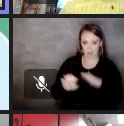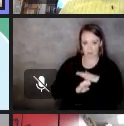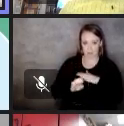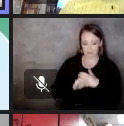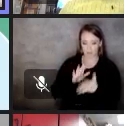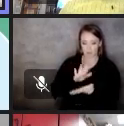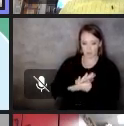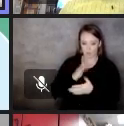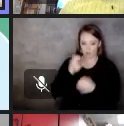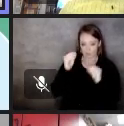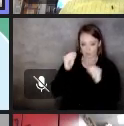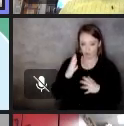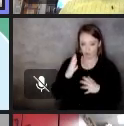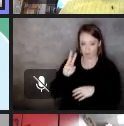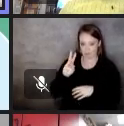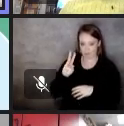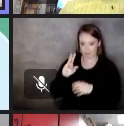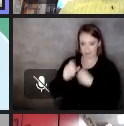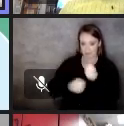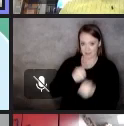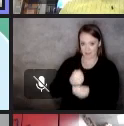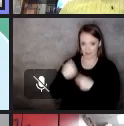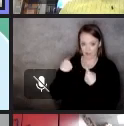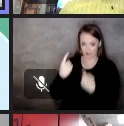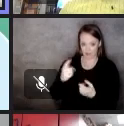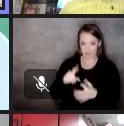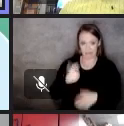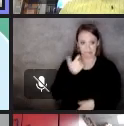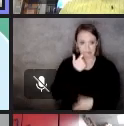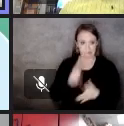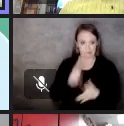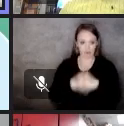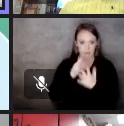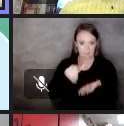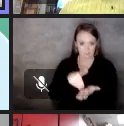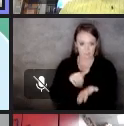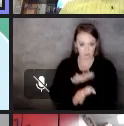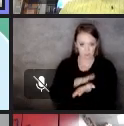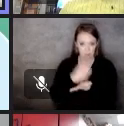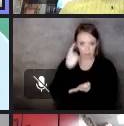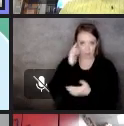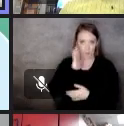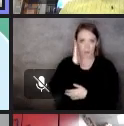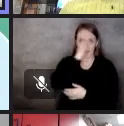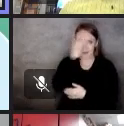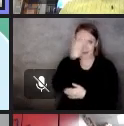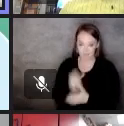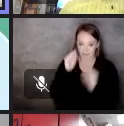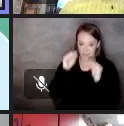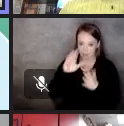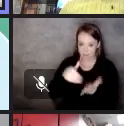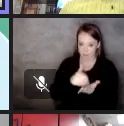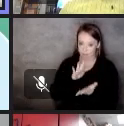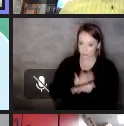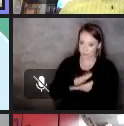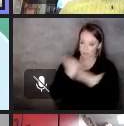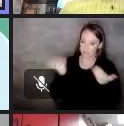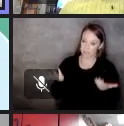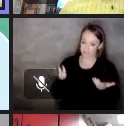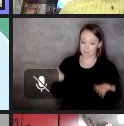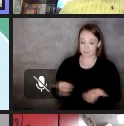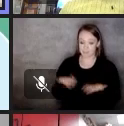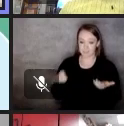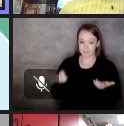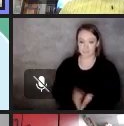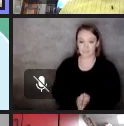freshly started teaching middle school. I said I would never do that. Never say never. So this will be my 3rd year actually teaching middle